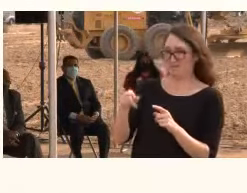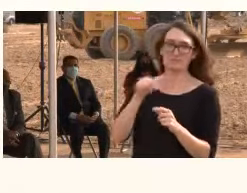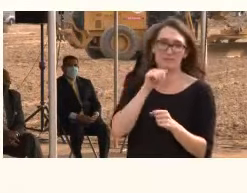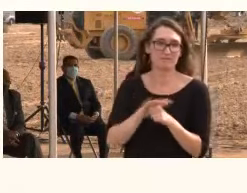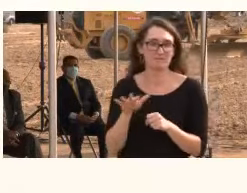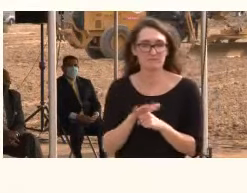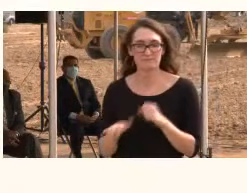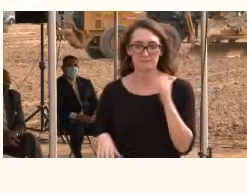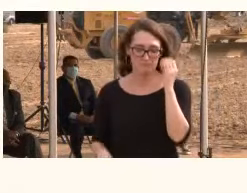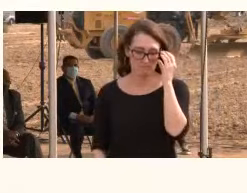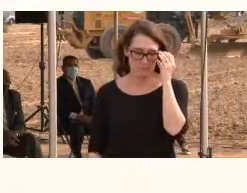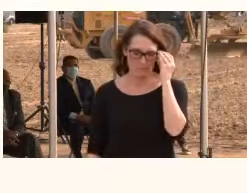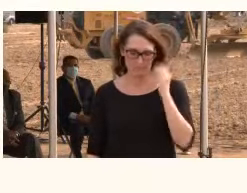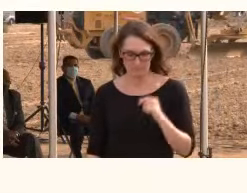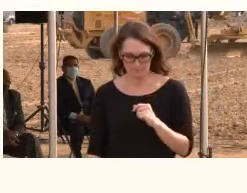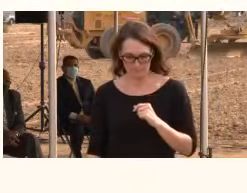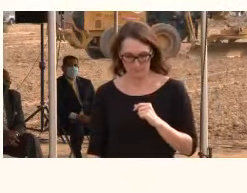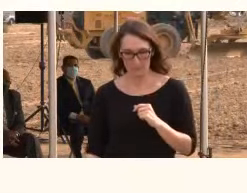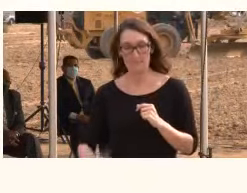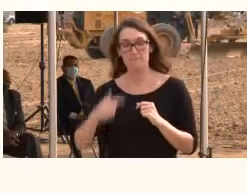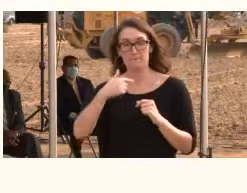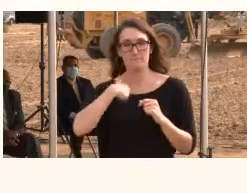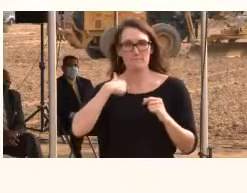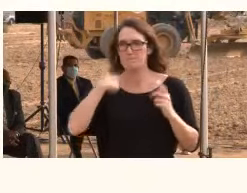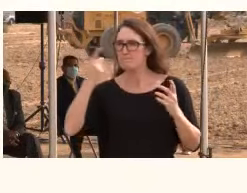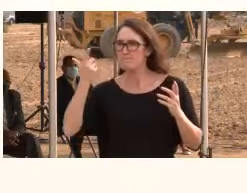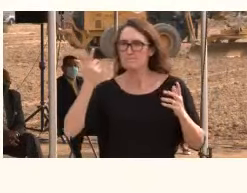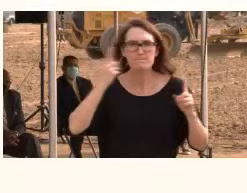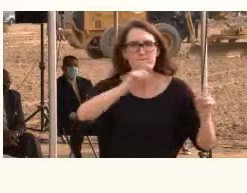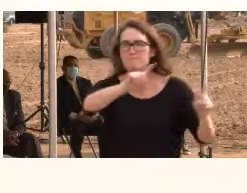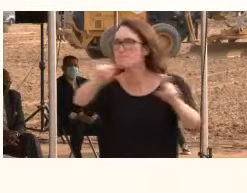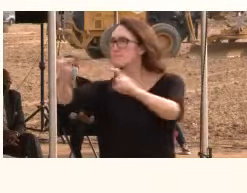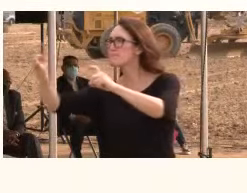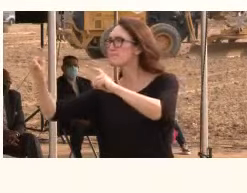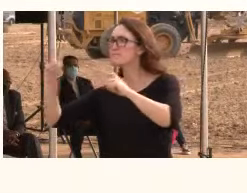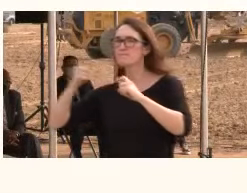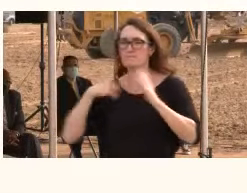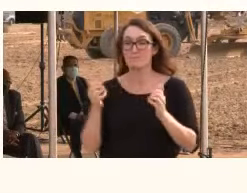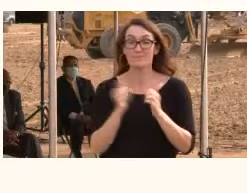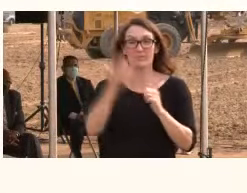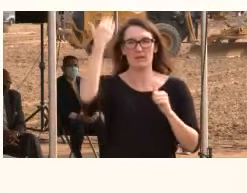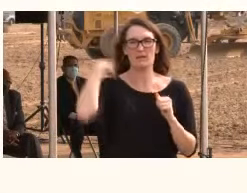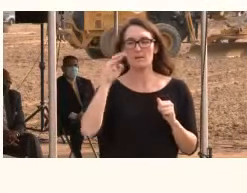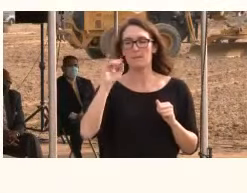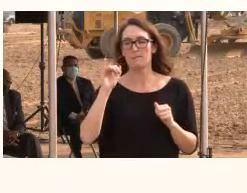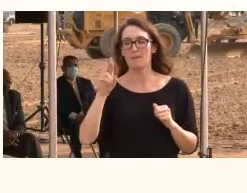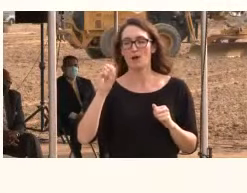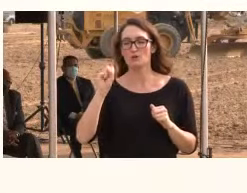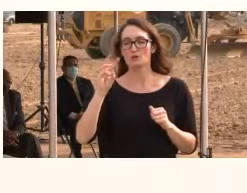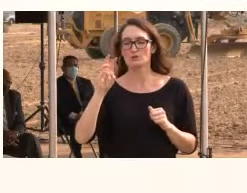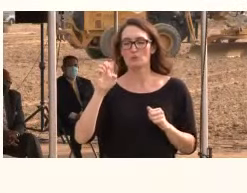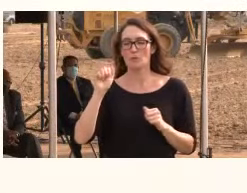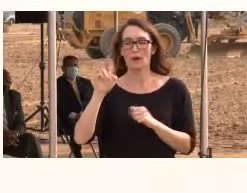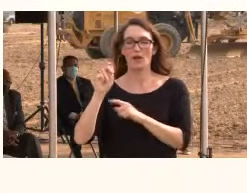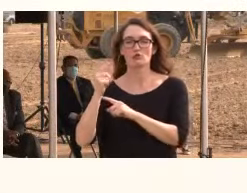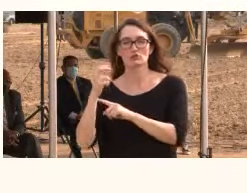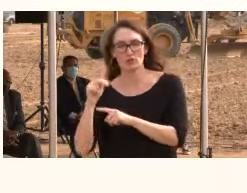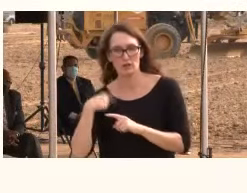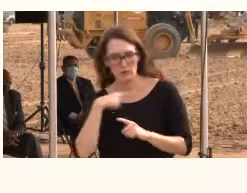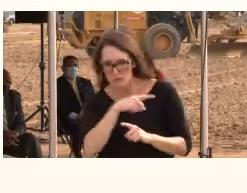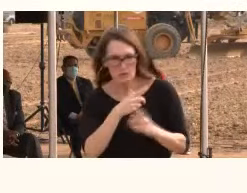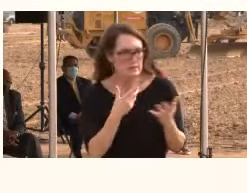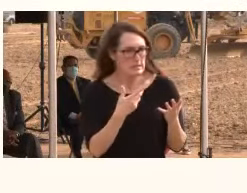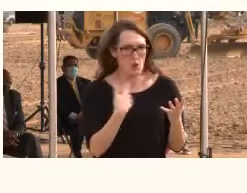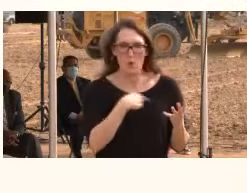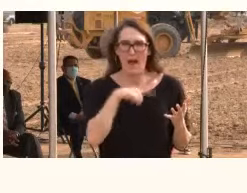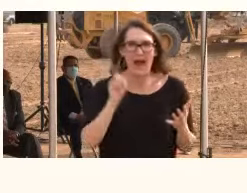I organized my community. I talked to Mayor Swearingen at the time. I said, you know,